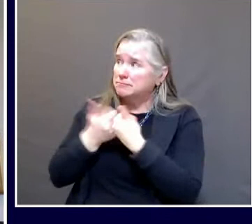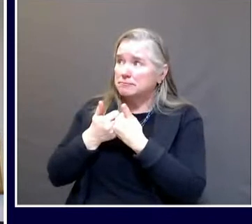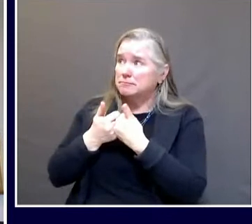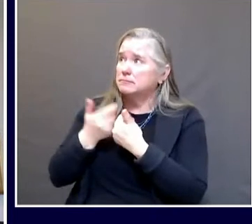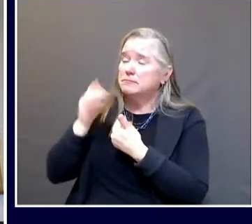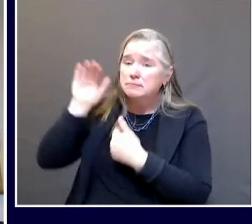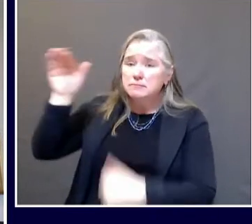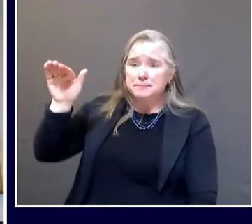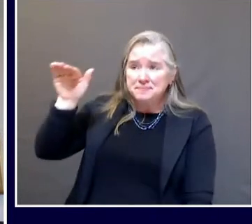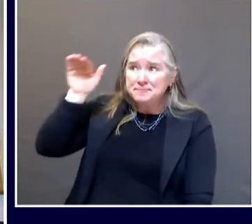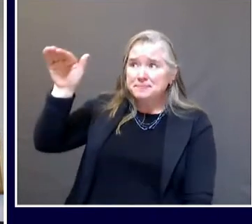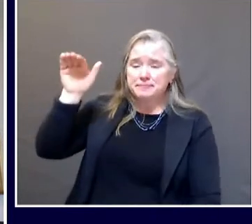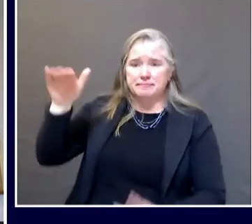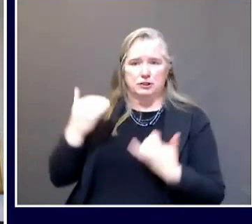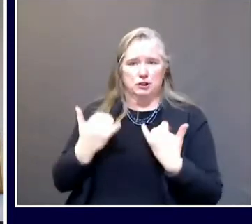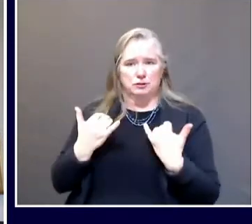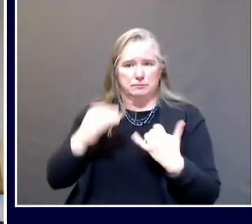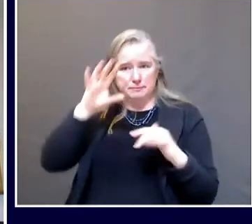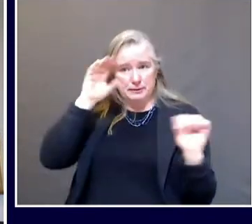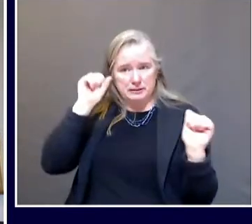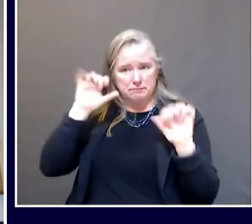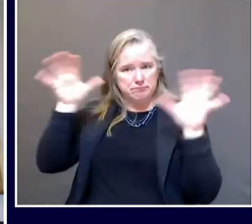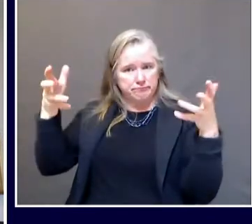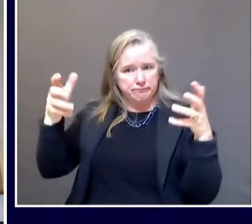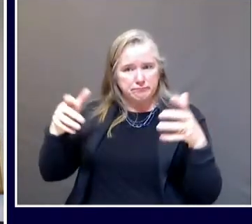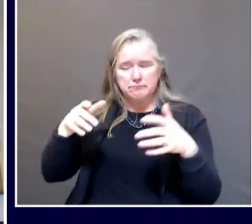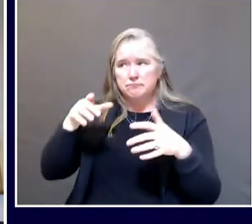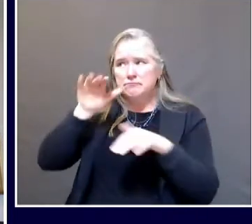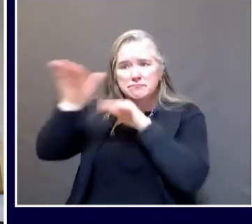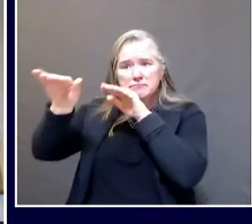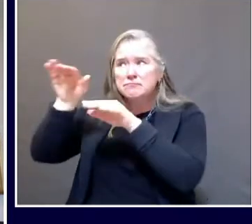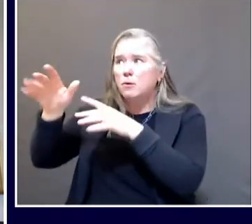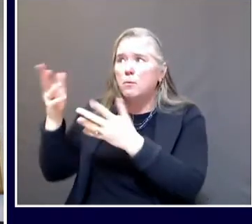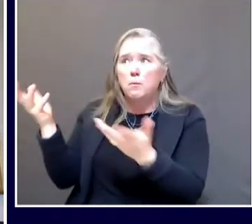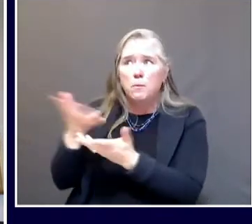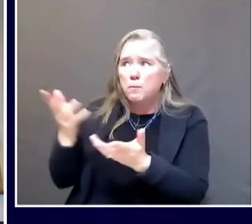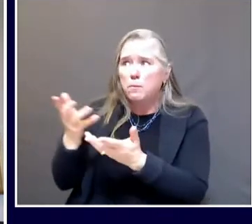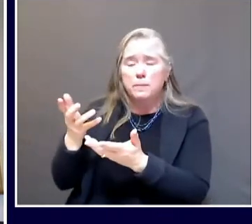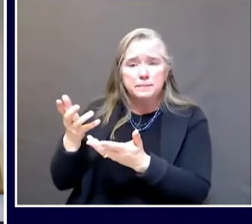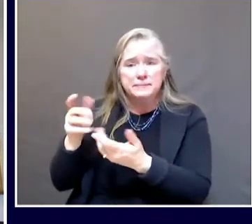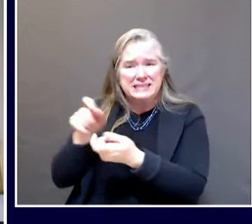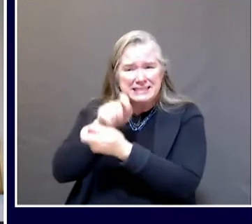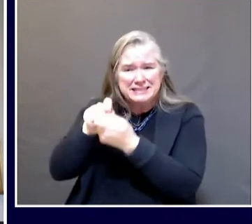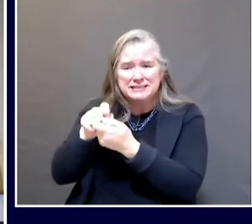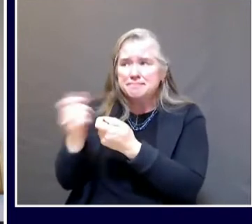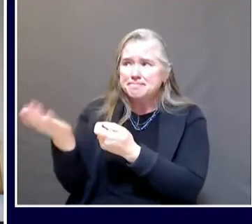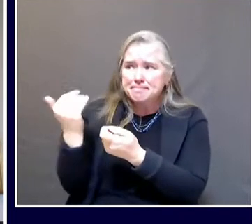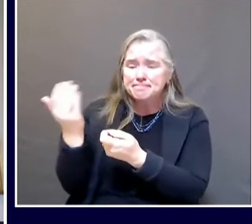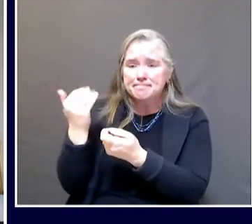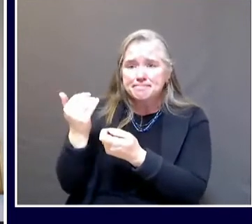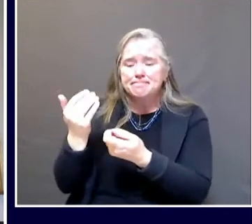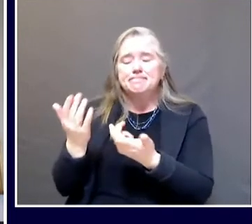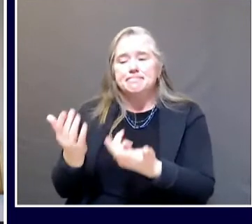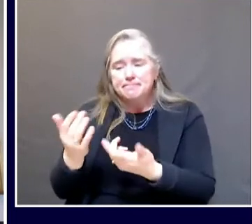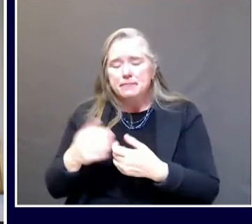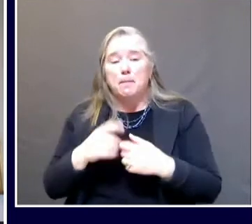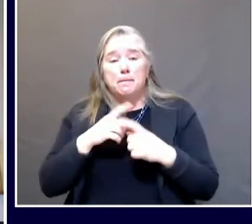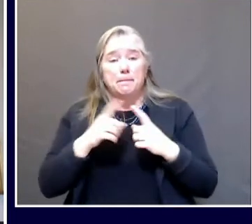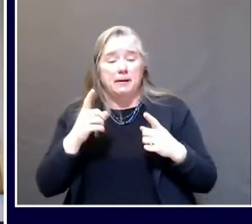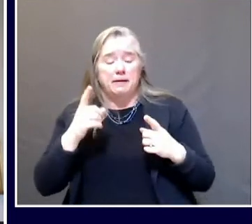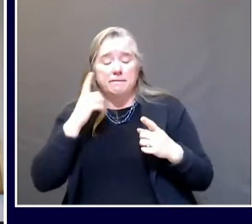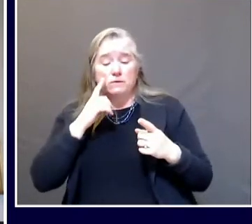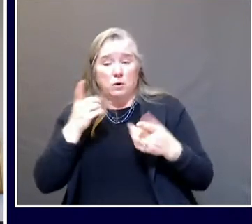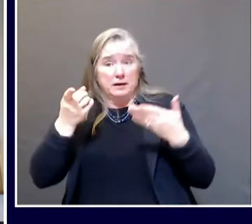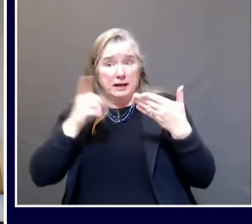current administration about what the future allotments might look like. But to your exact question, next week's allocations have not